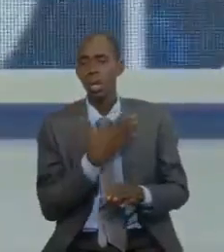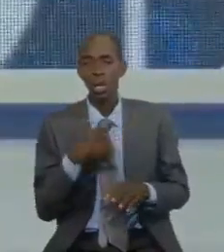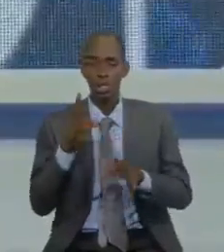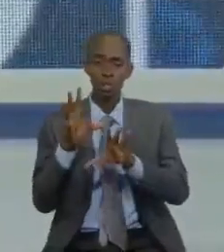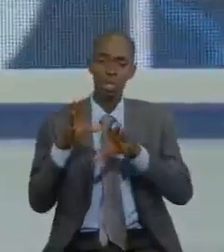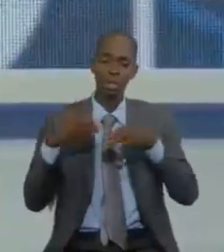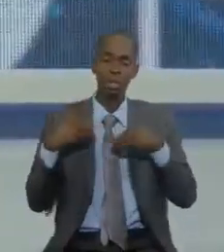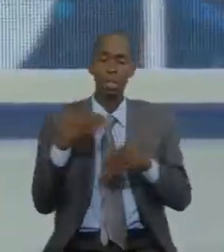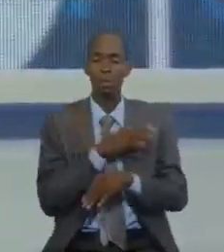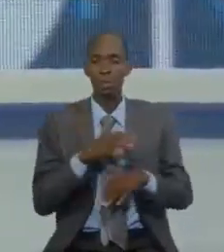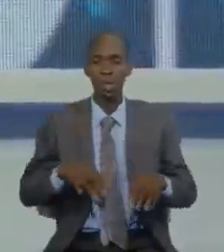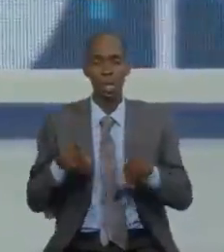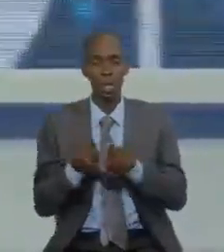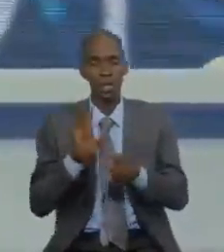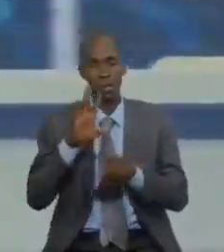my Redeemer.